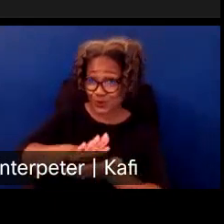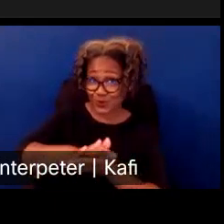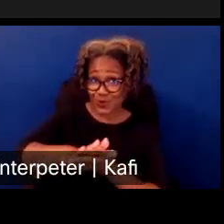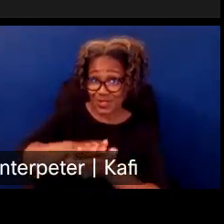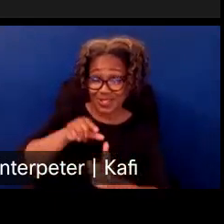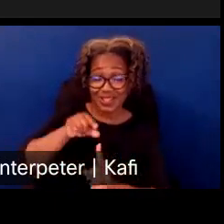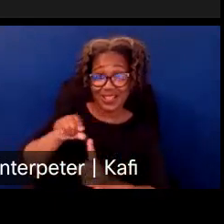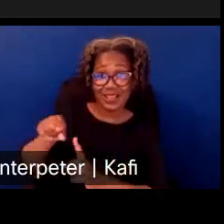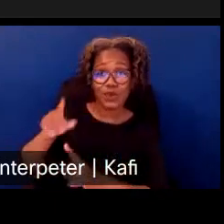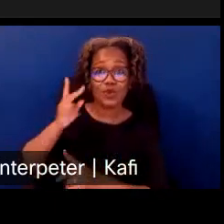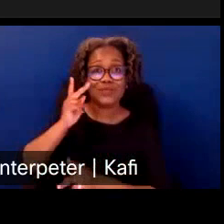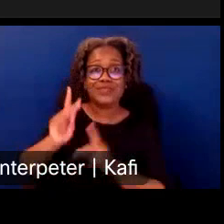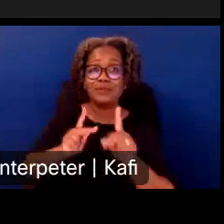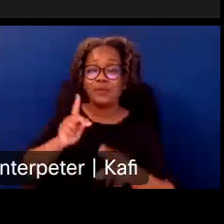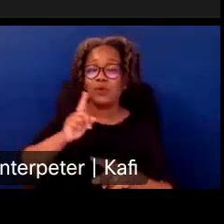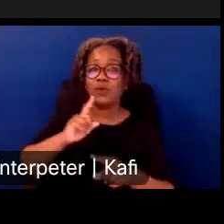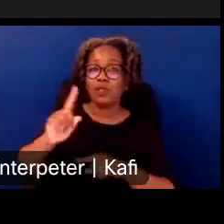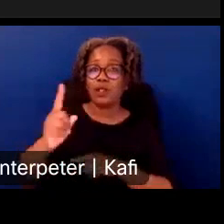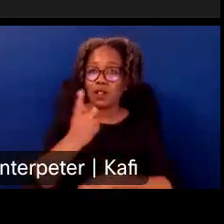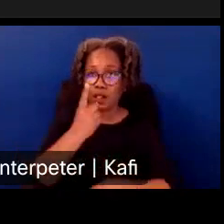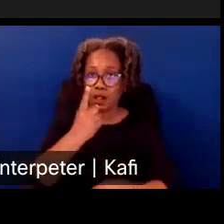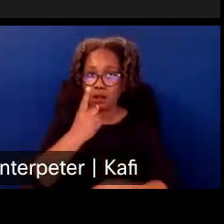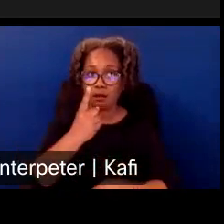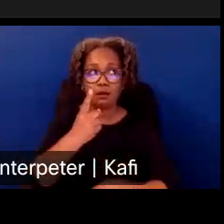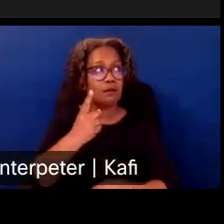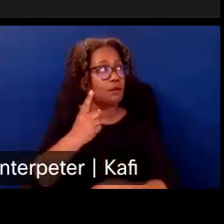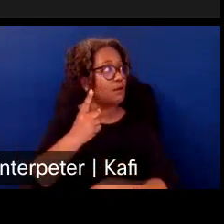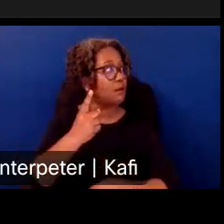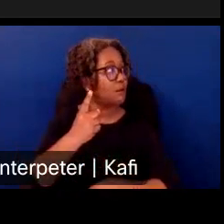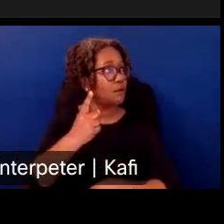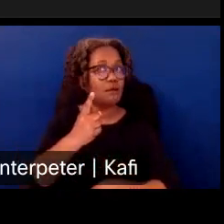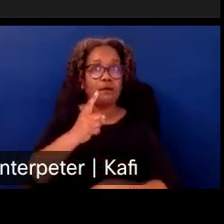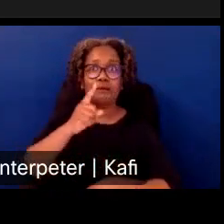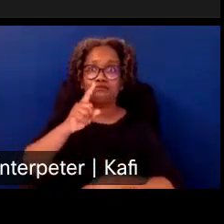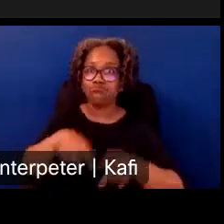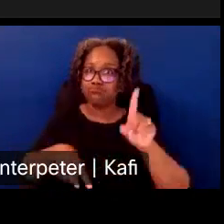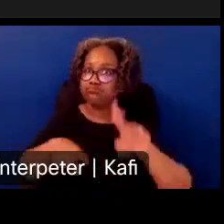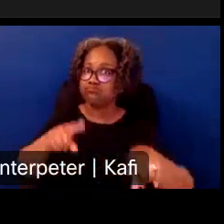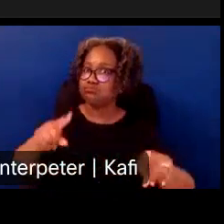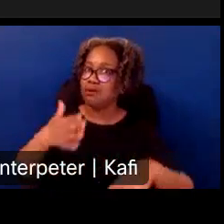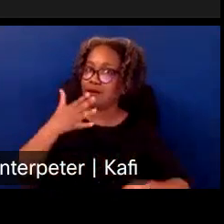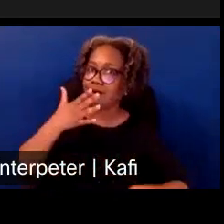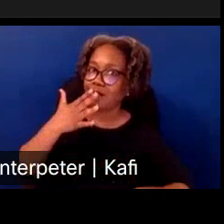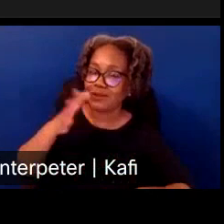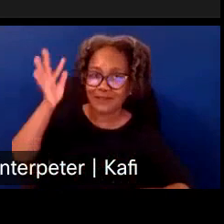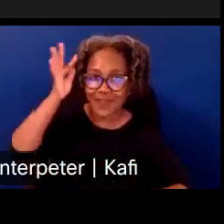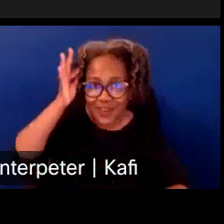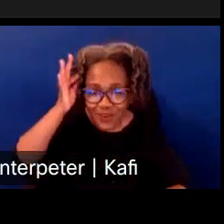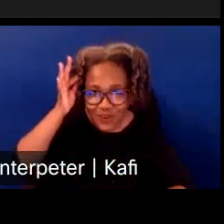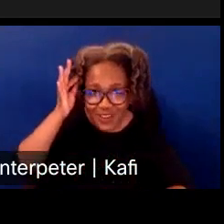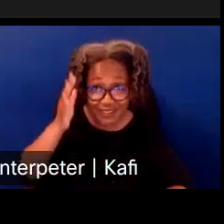do mean colors. Even now, I am a graduate from my beauty school a couple of years